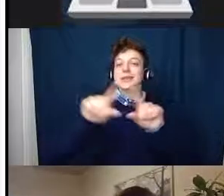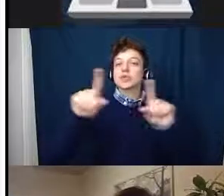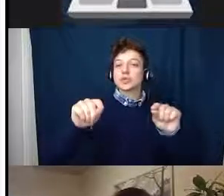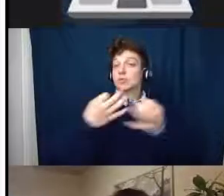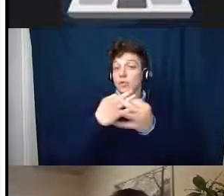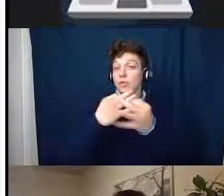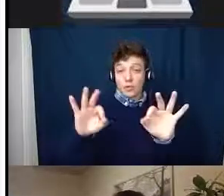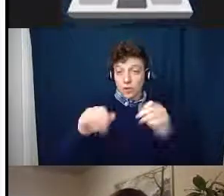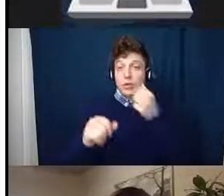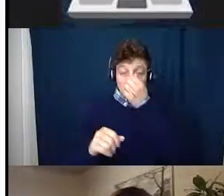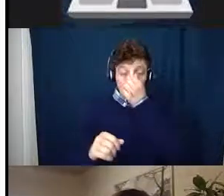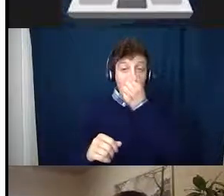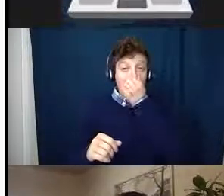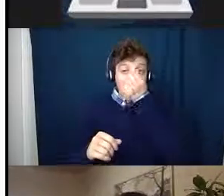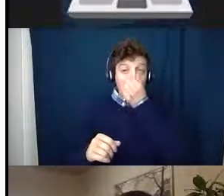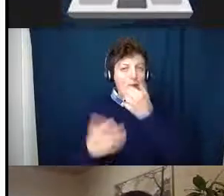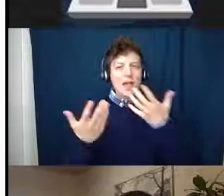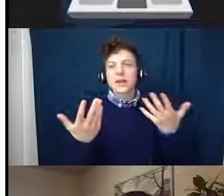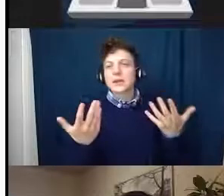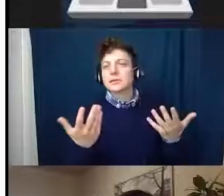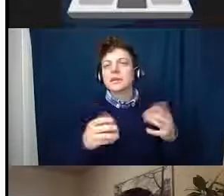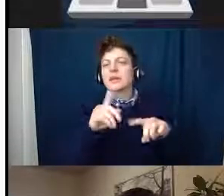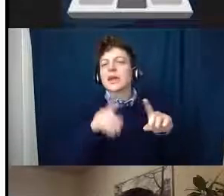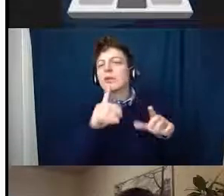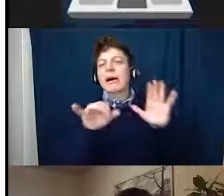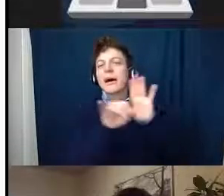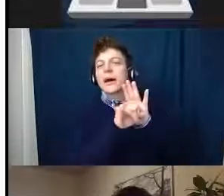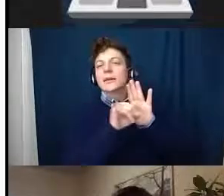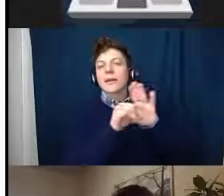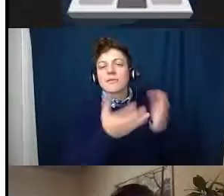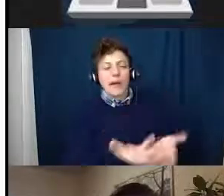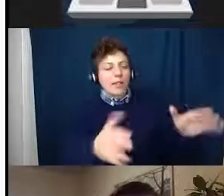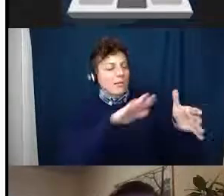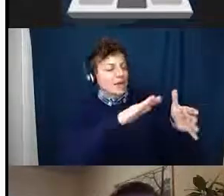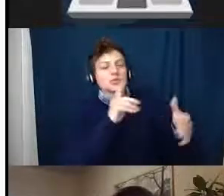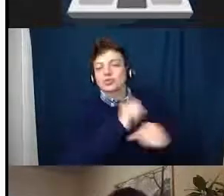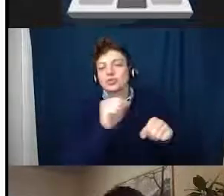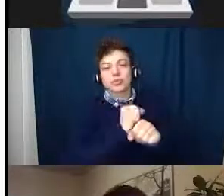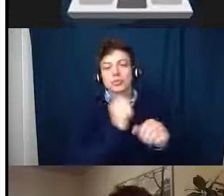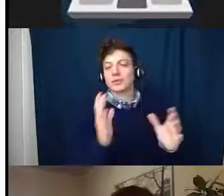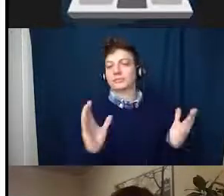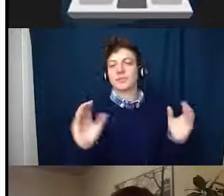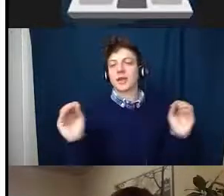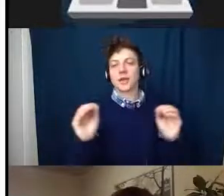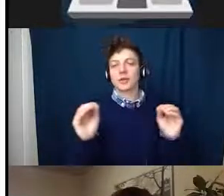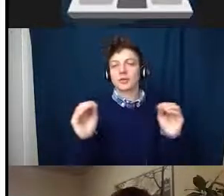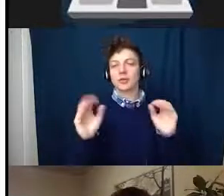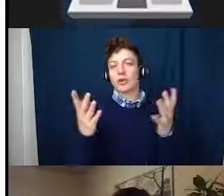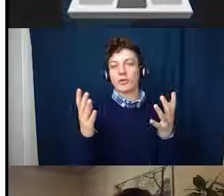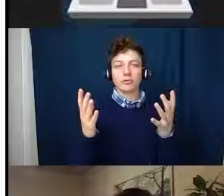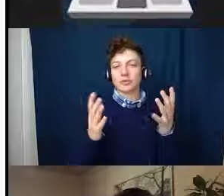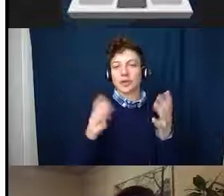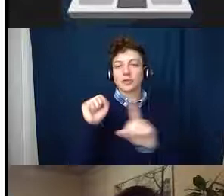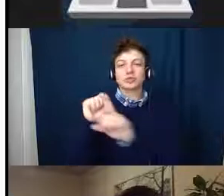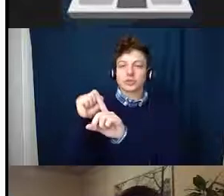de-identified kind of nondescript packaging. There's really no strings attached. And so it's a really cool program sponsored in part